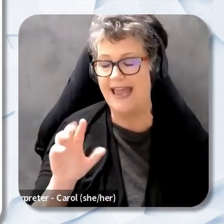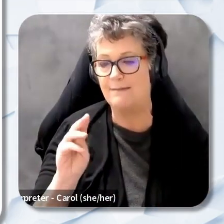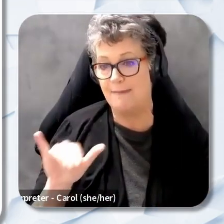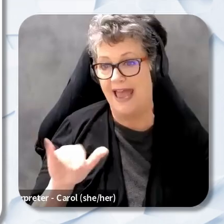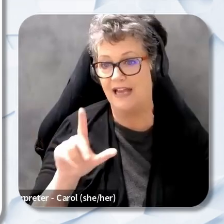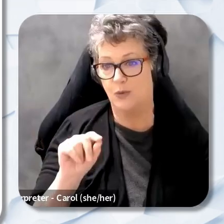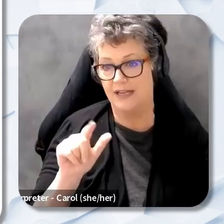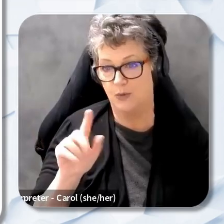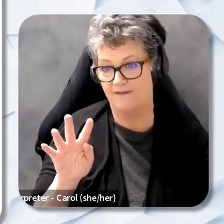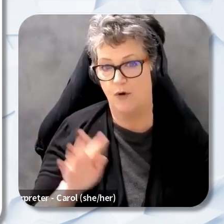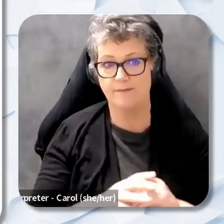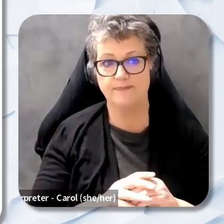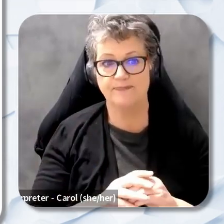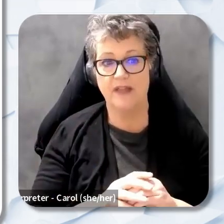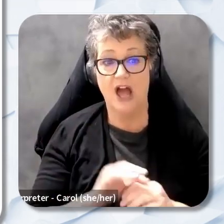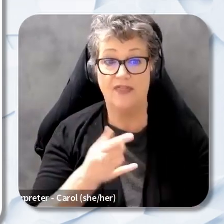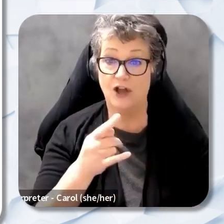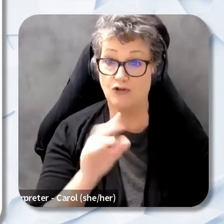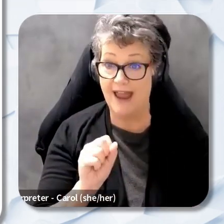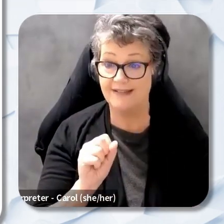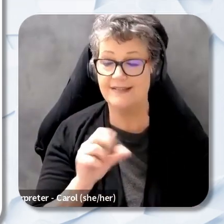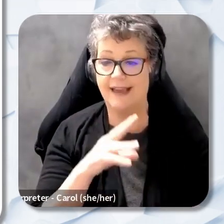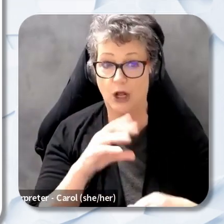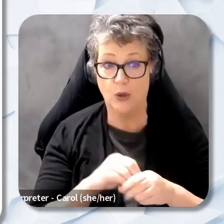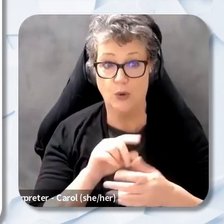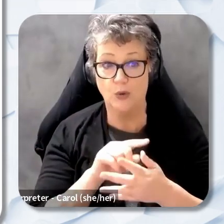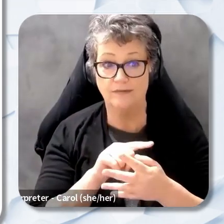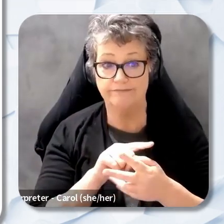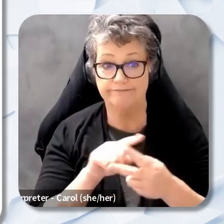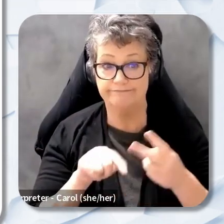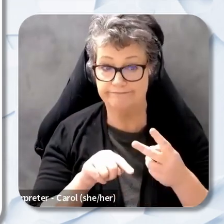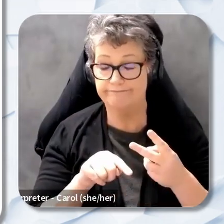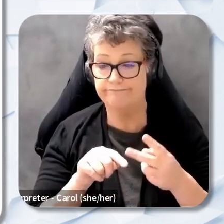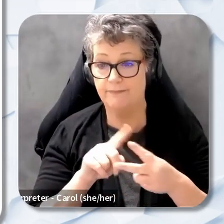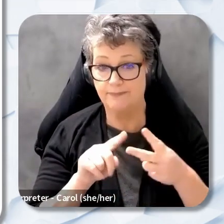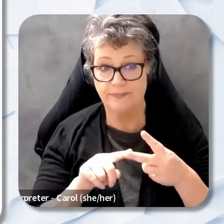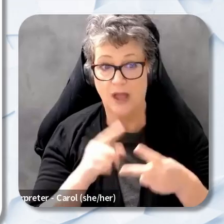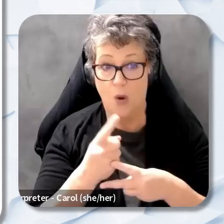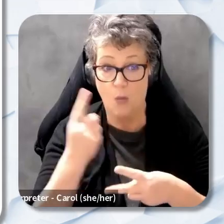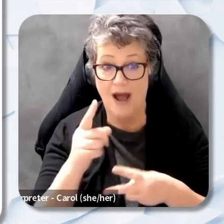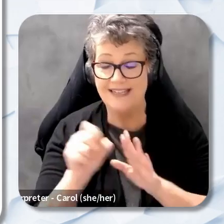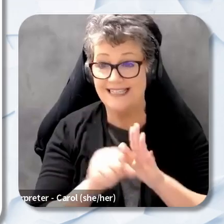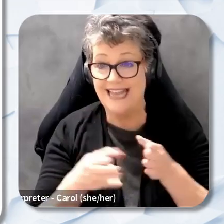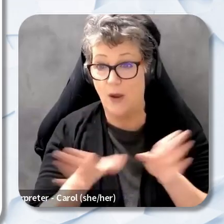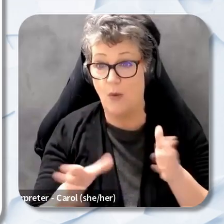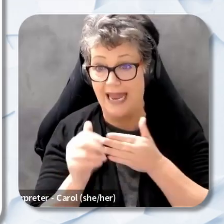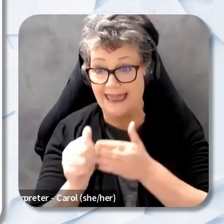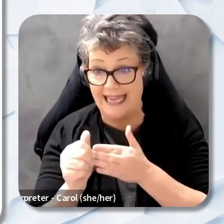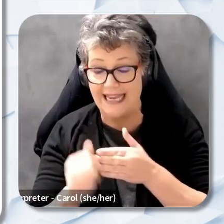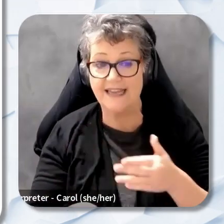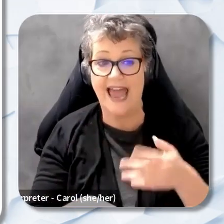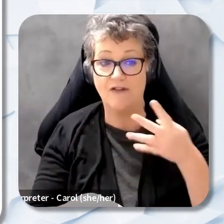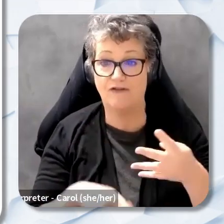2024. The ASPIRE grants includes the following grantees: 1 statewide lead and